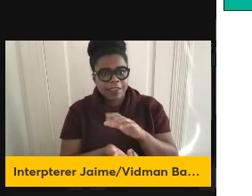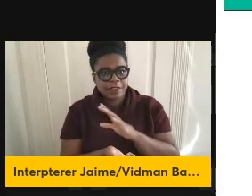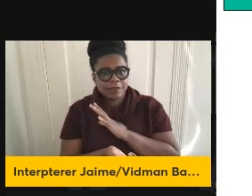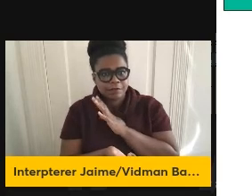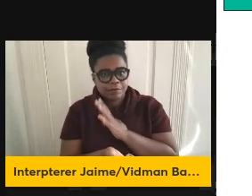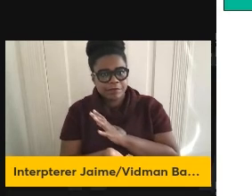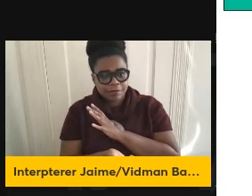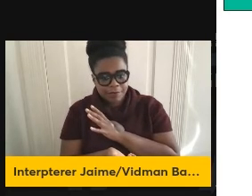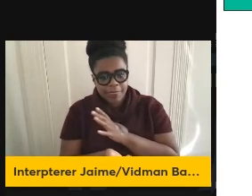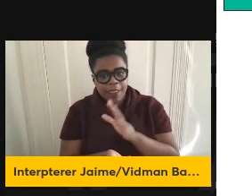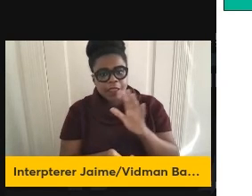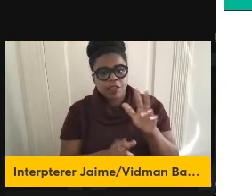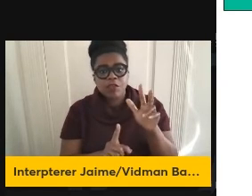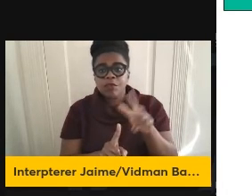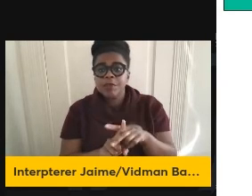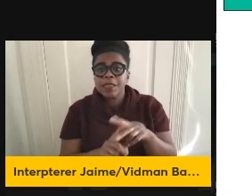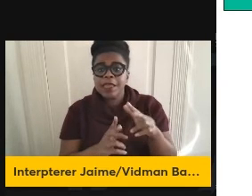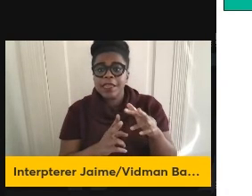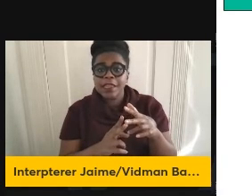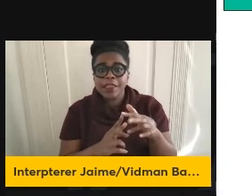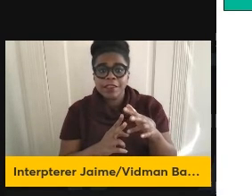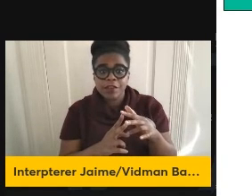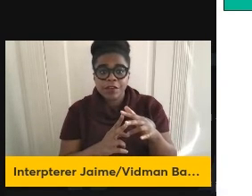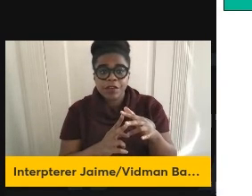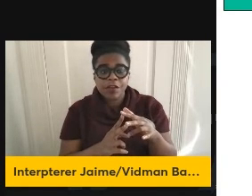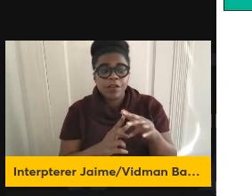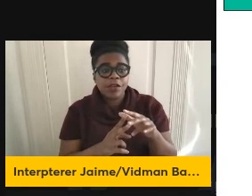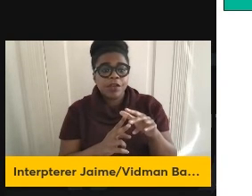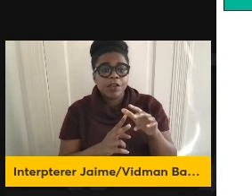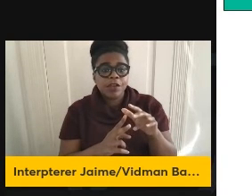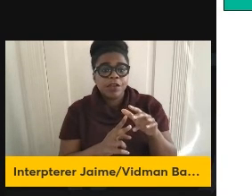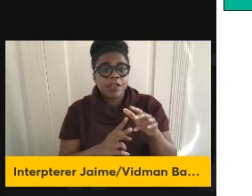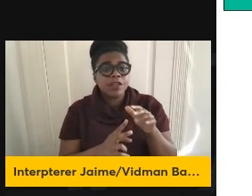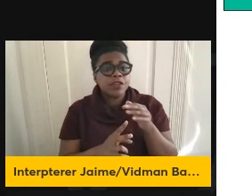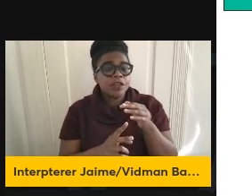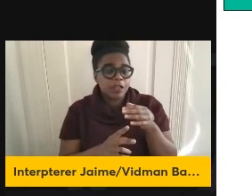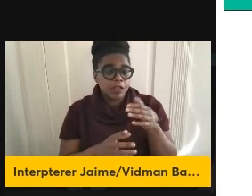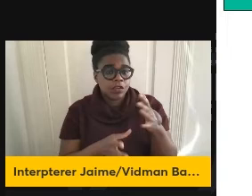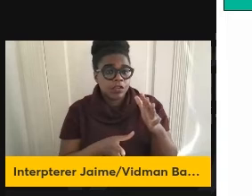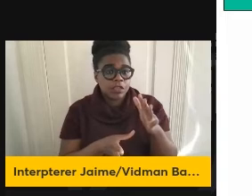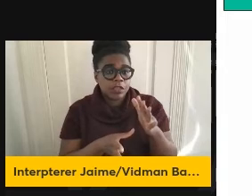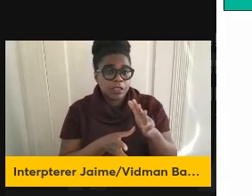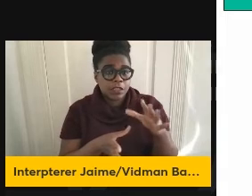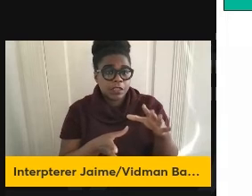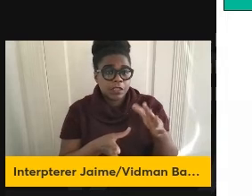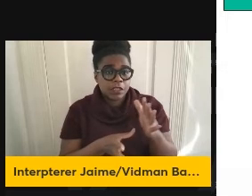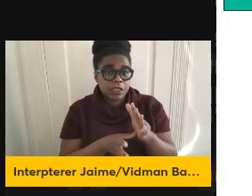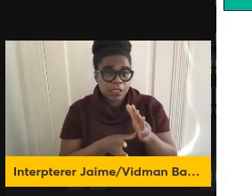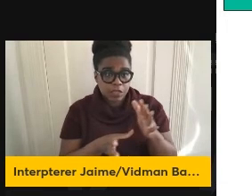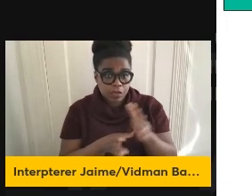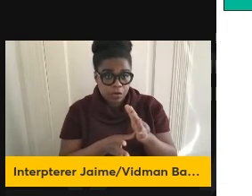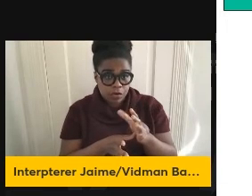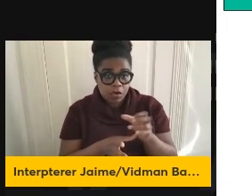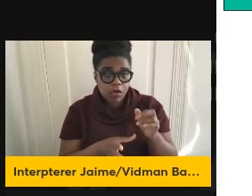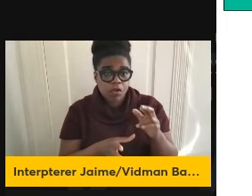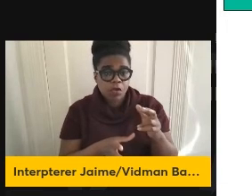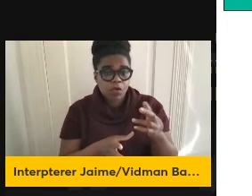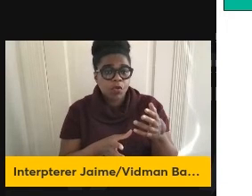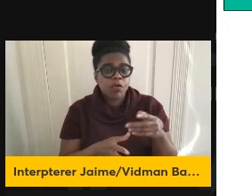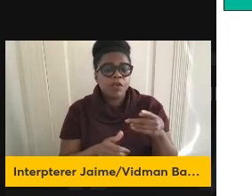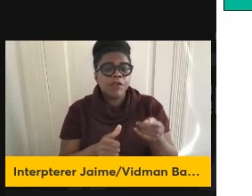you apply either as a senior about to graduate or as a first-year graduate